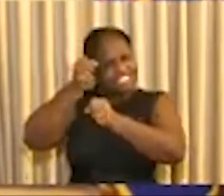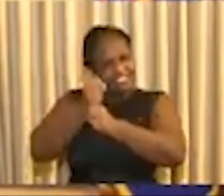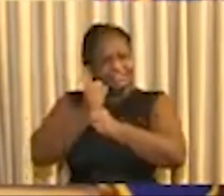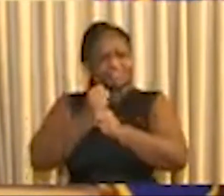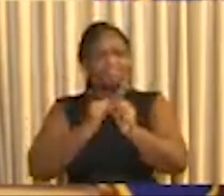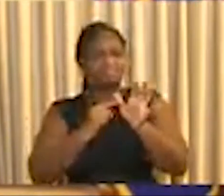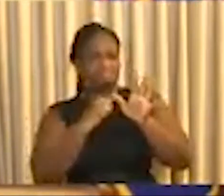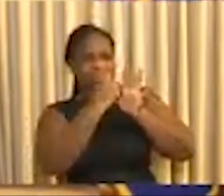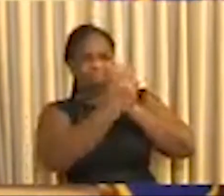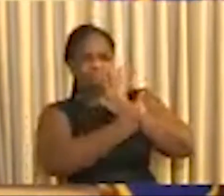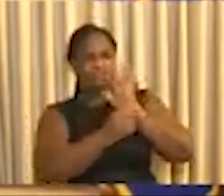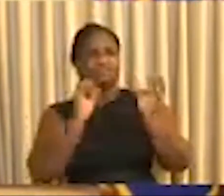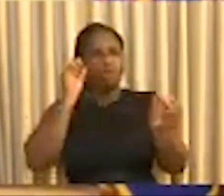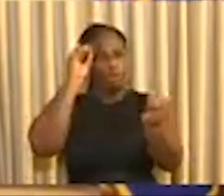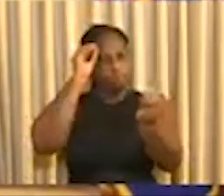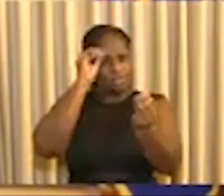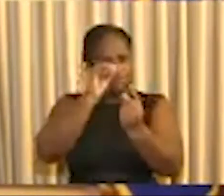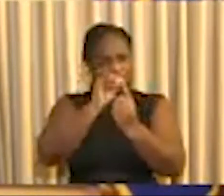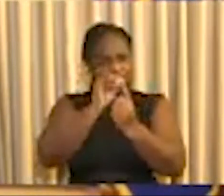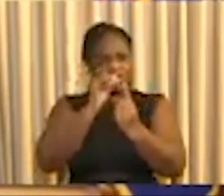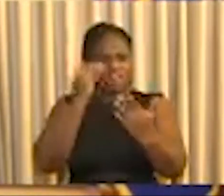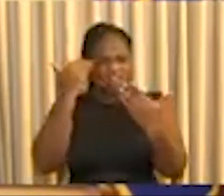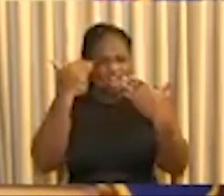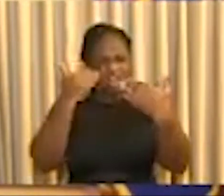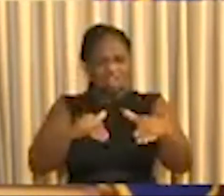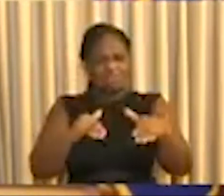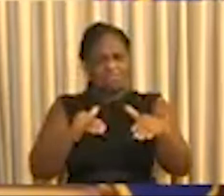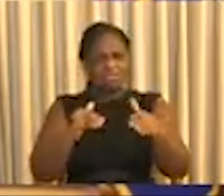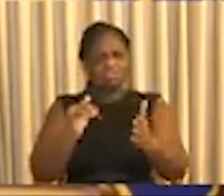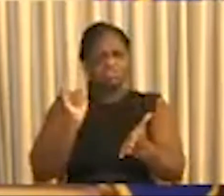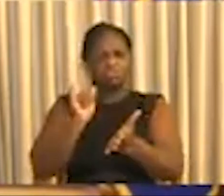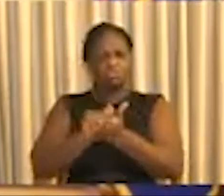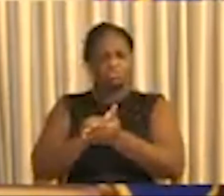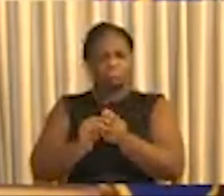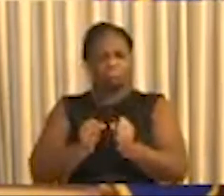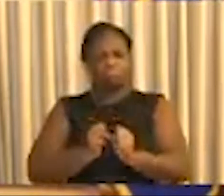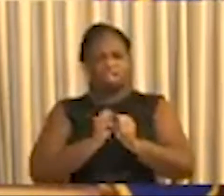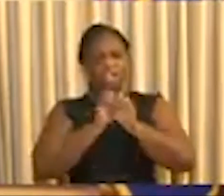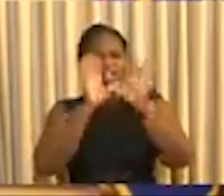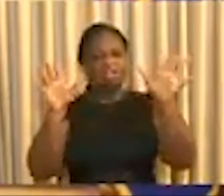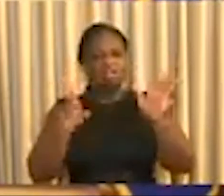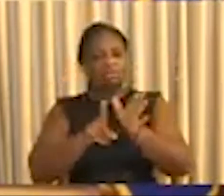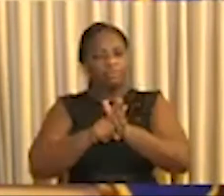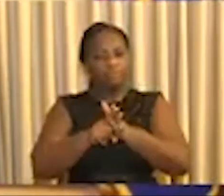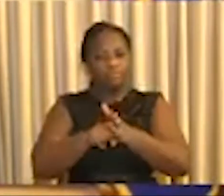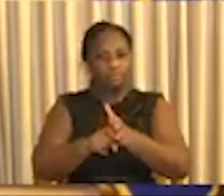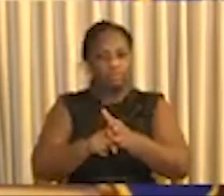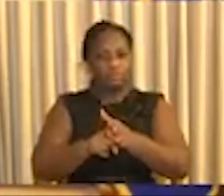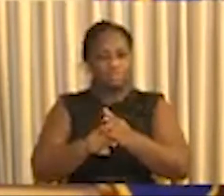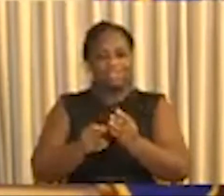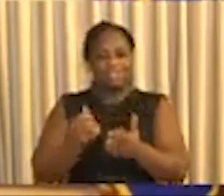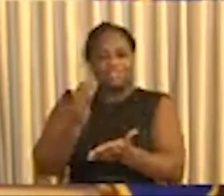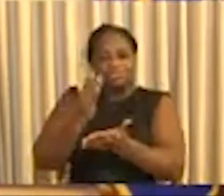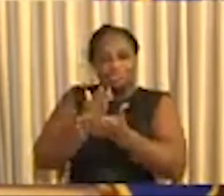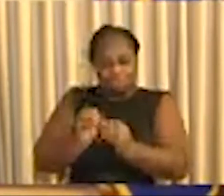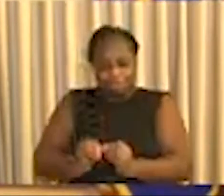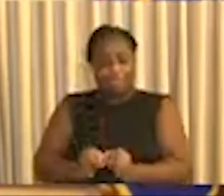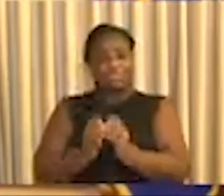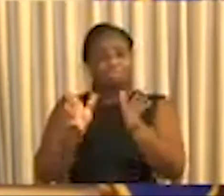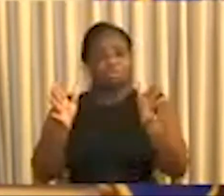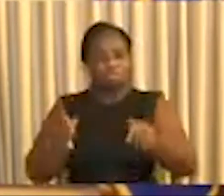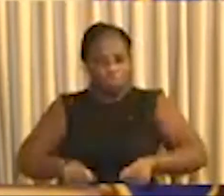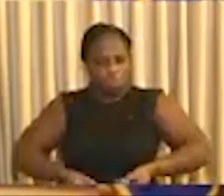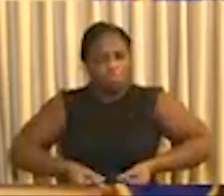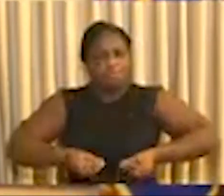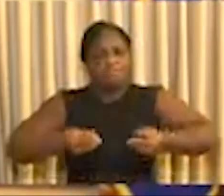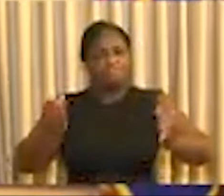key objectives: limit and stop the importation of the virus, contain its spread,